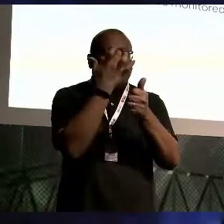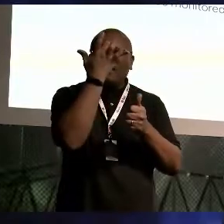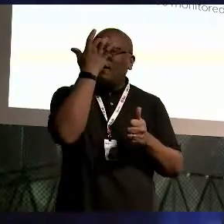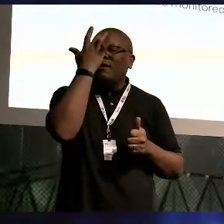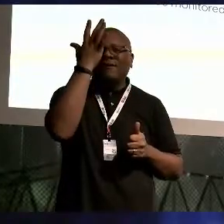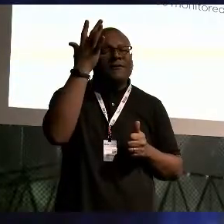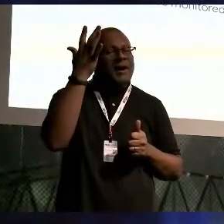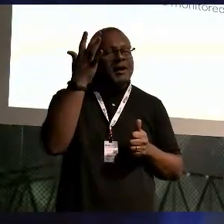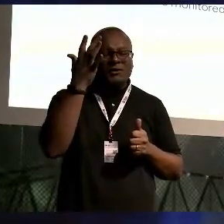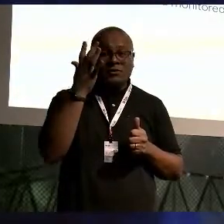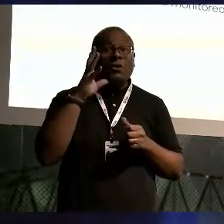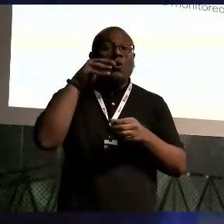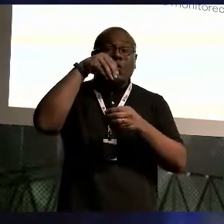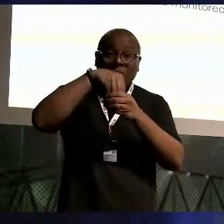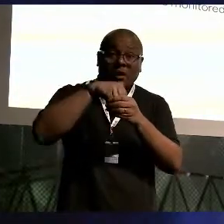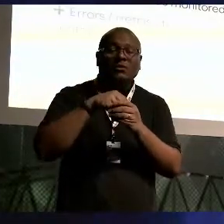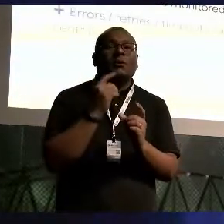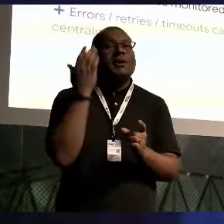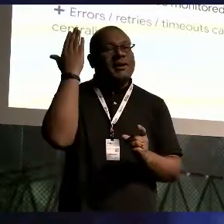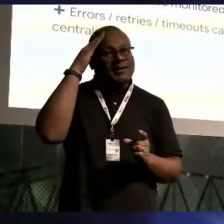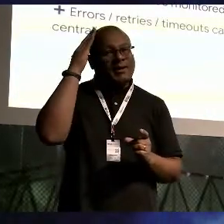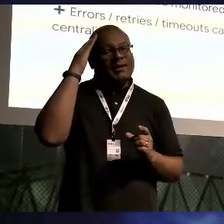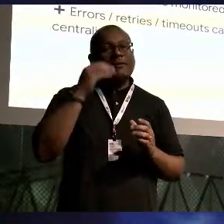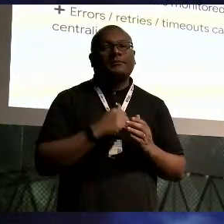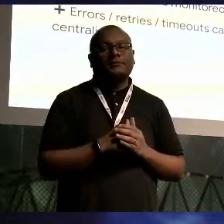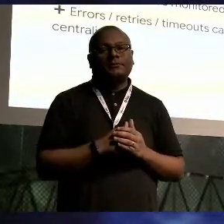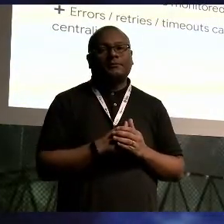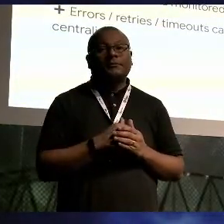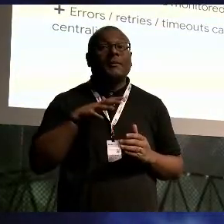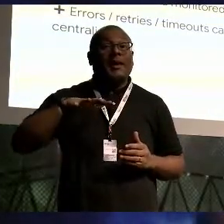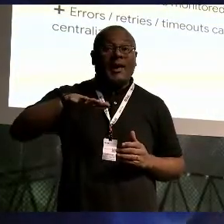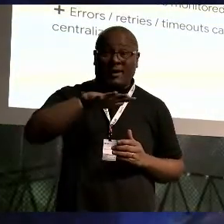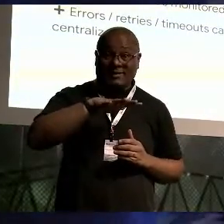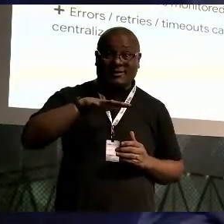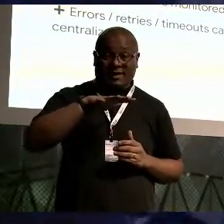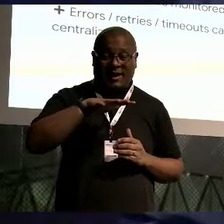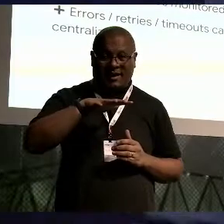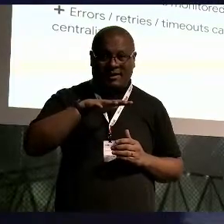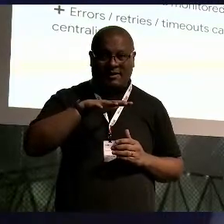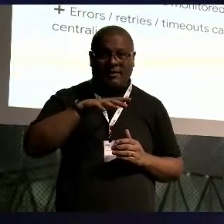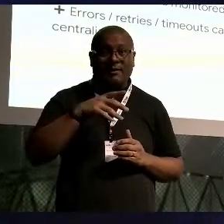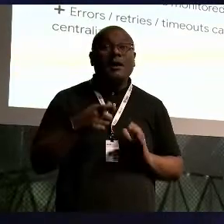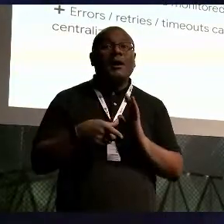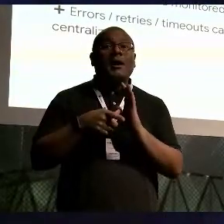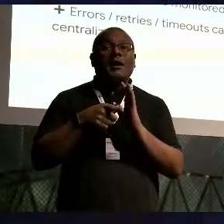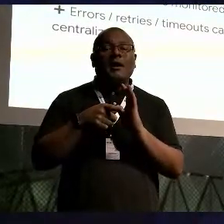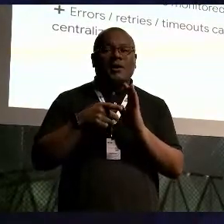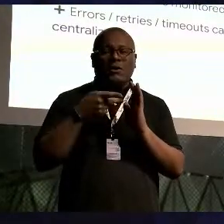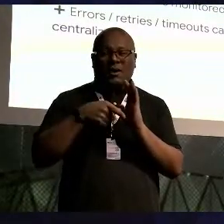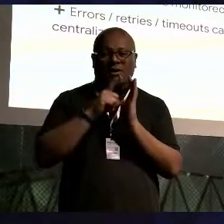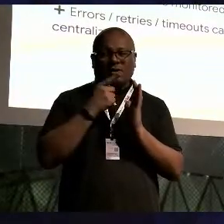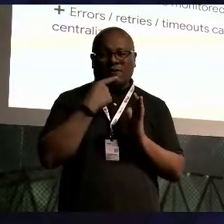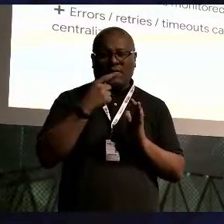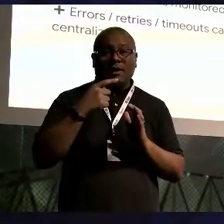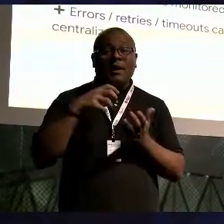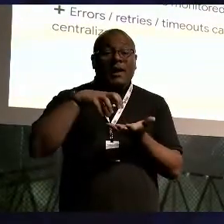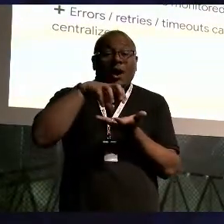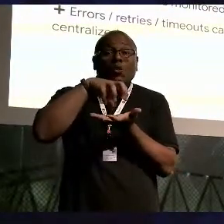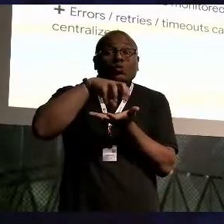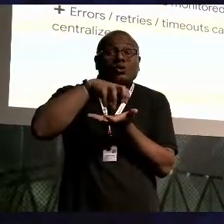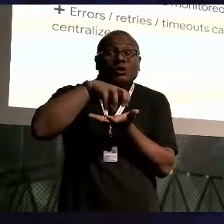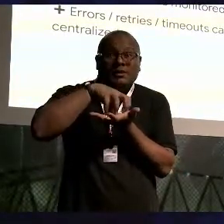than event-driven architectures. These errors, retries, and timeouts that I talked about before, now you can centralize